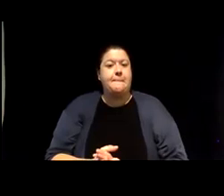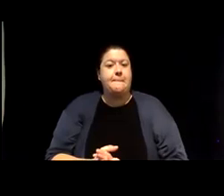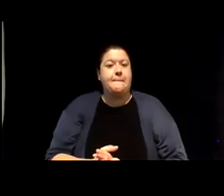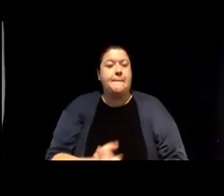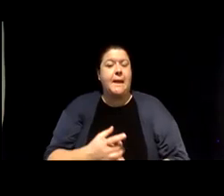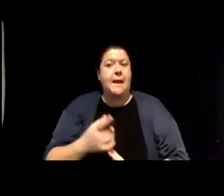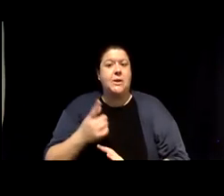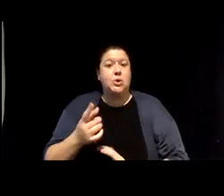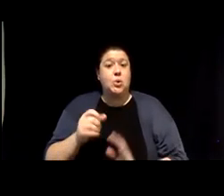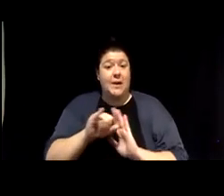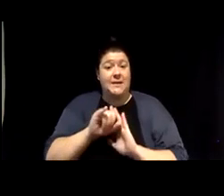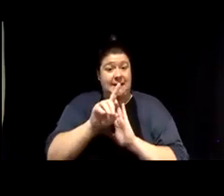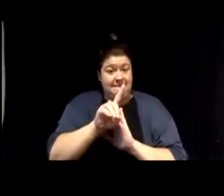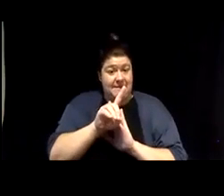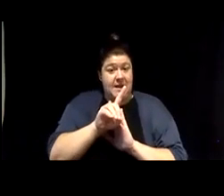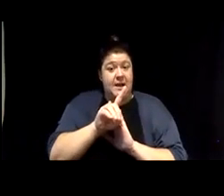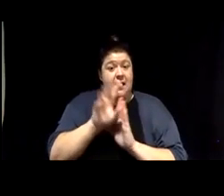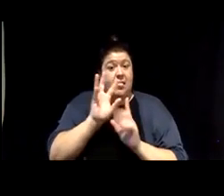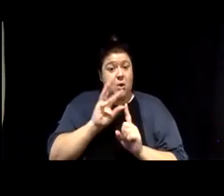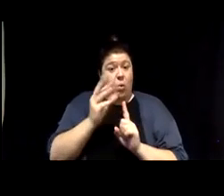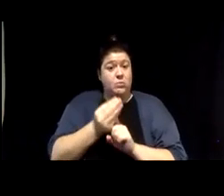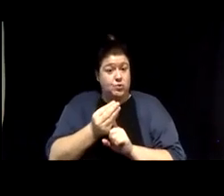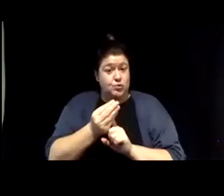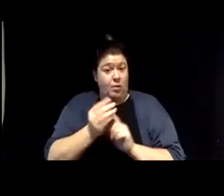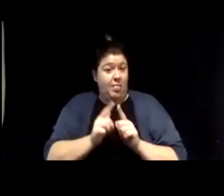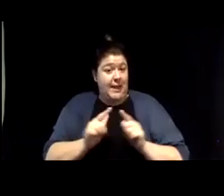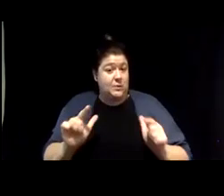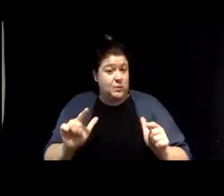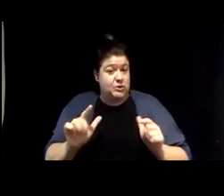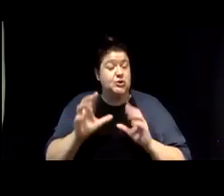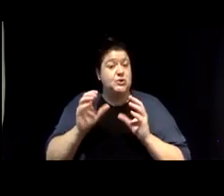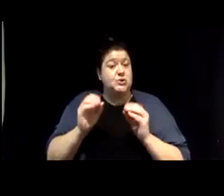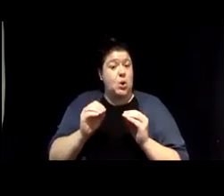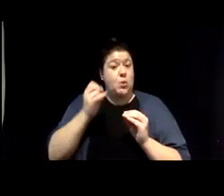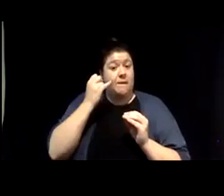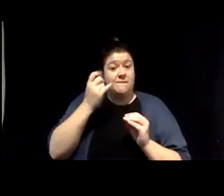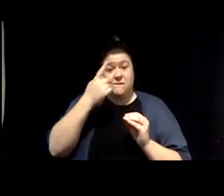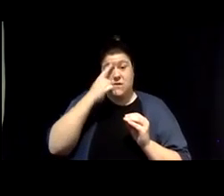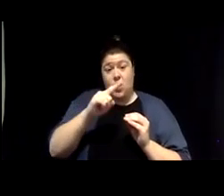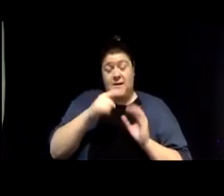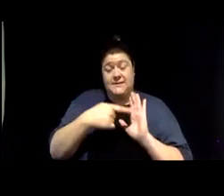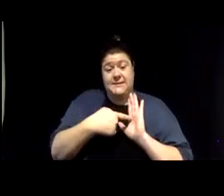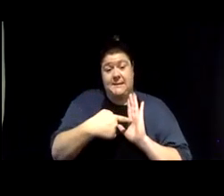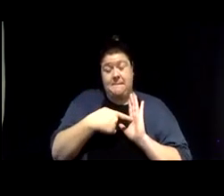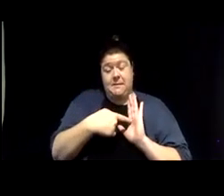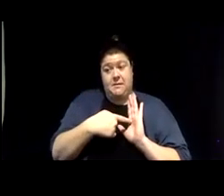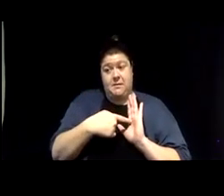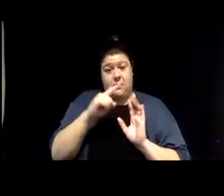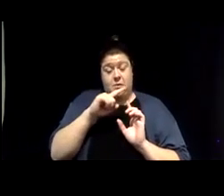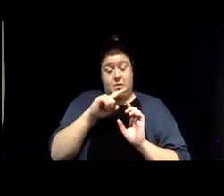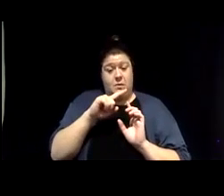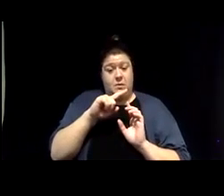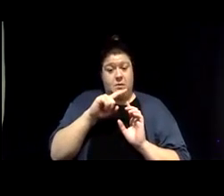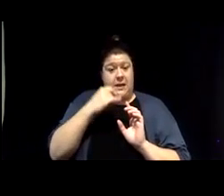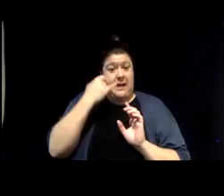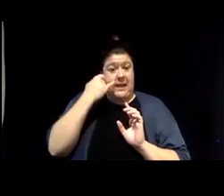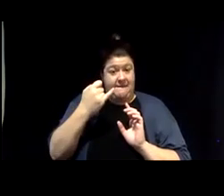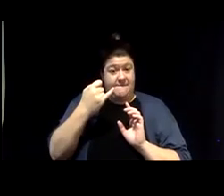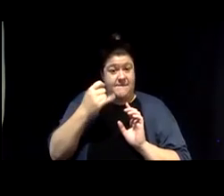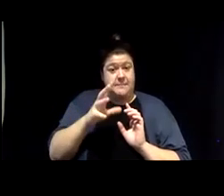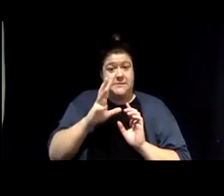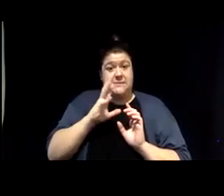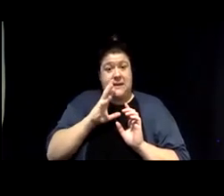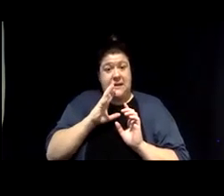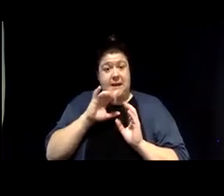you identify the cultural language, right? So if, for example, when I speak in culture, I might be